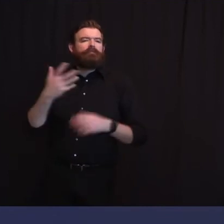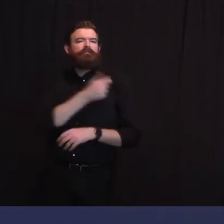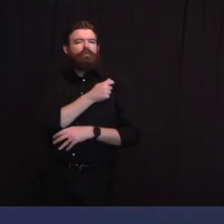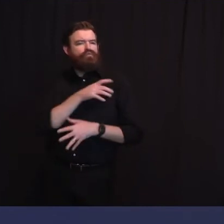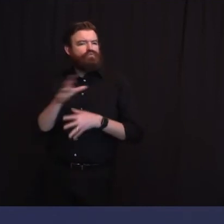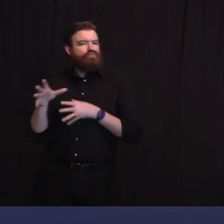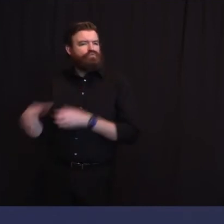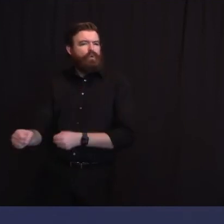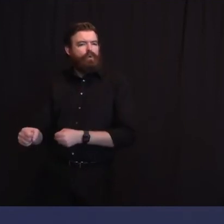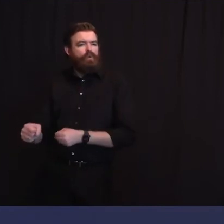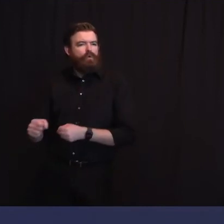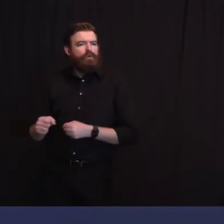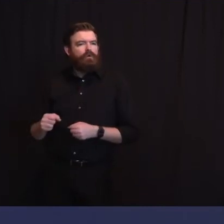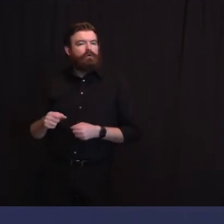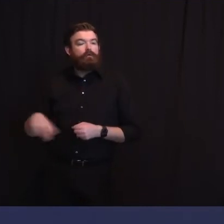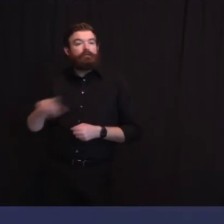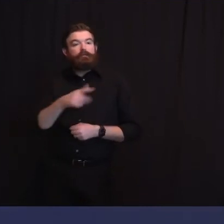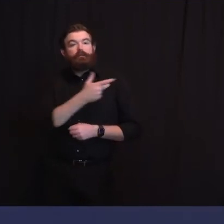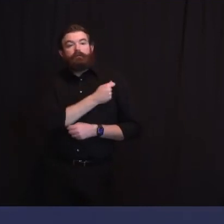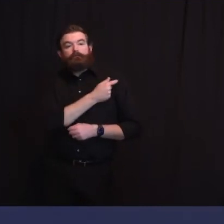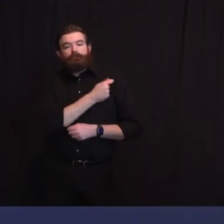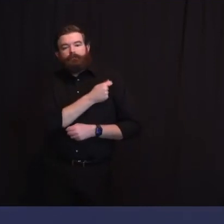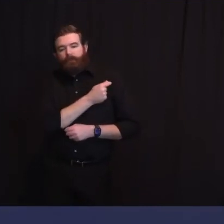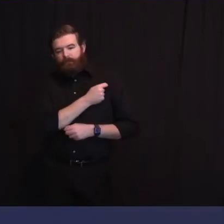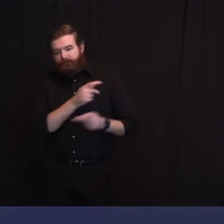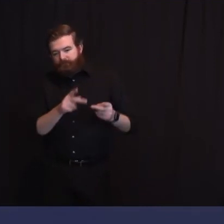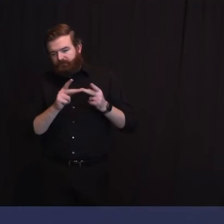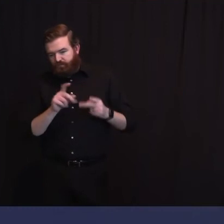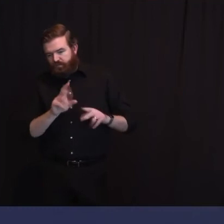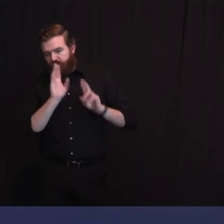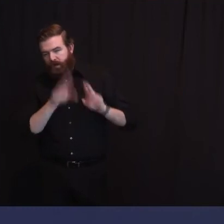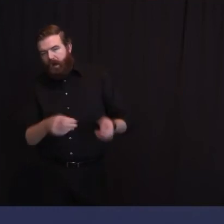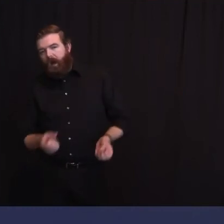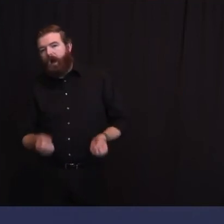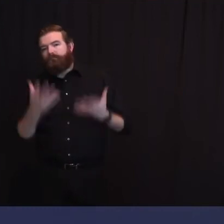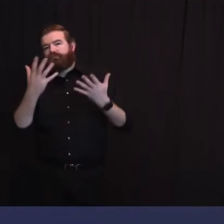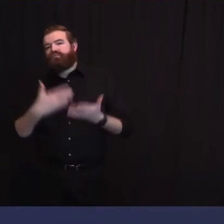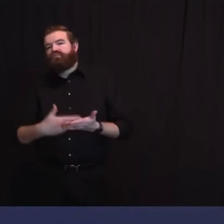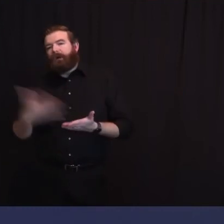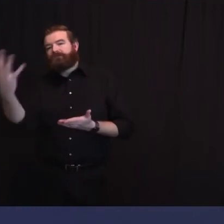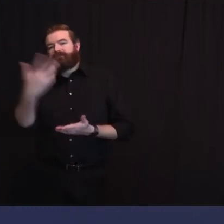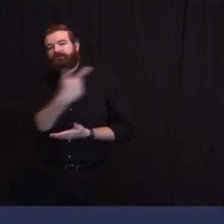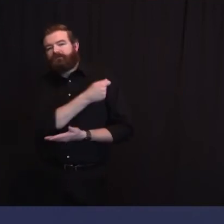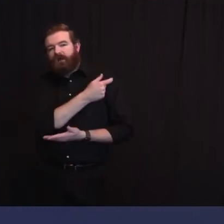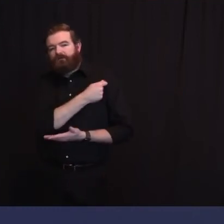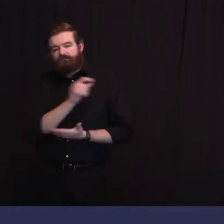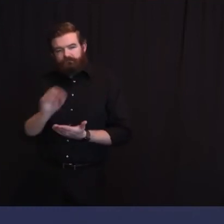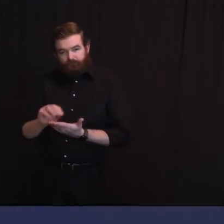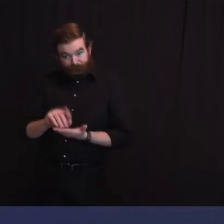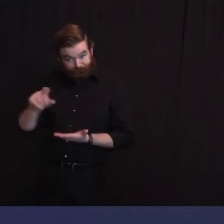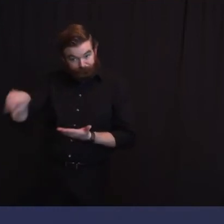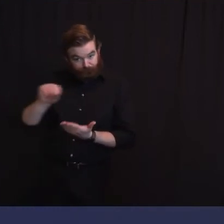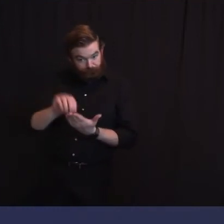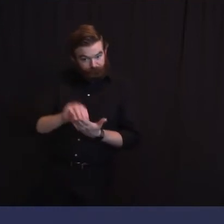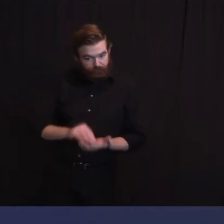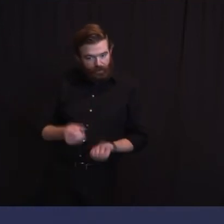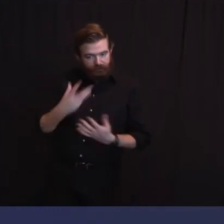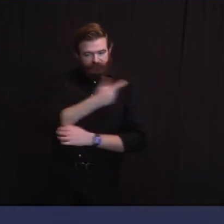waste? Vaccine waste? Judy, you want to come in here, but I should have said